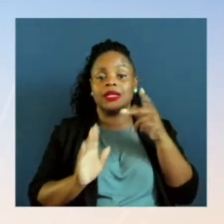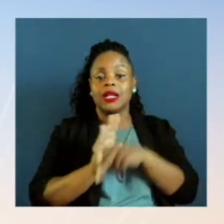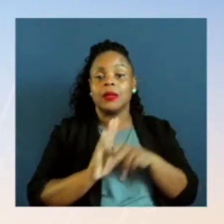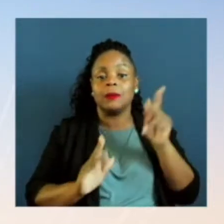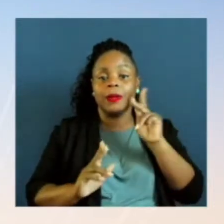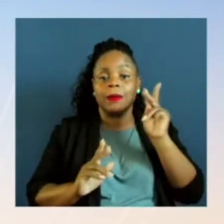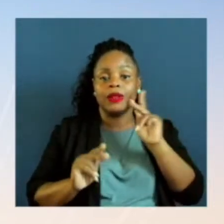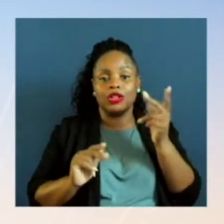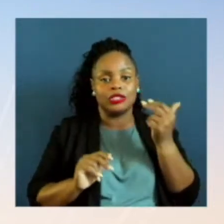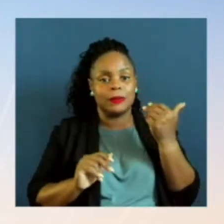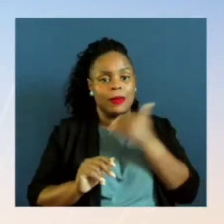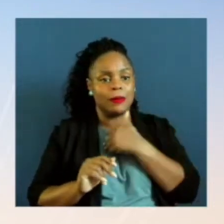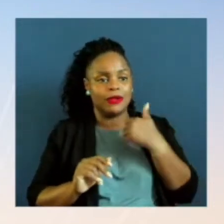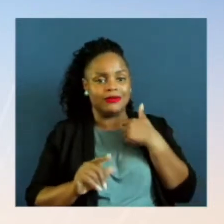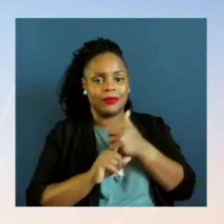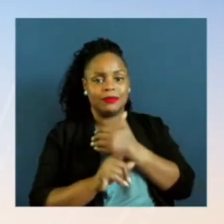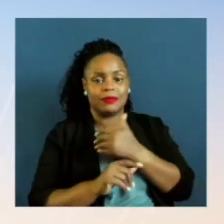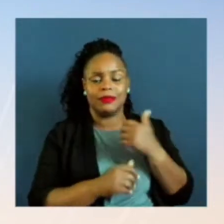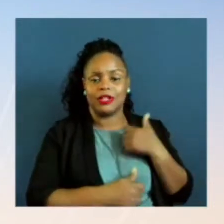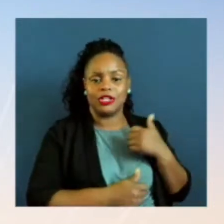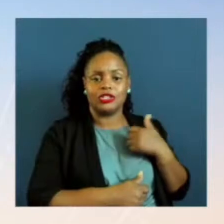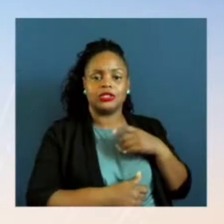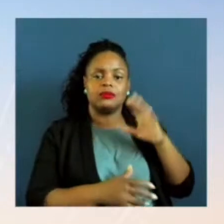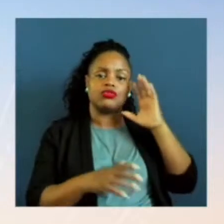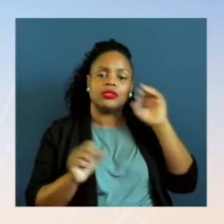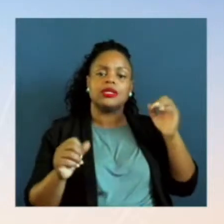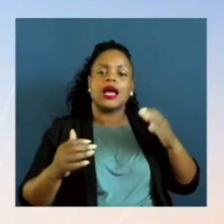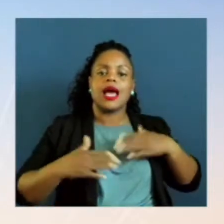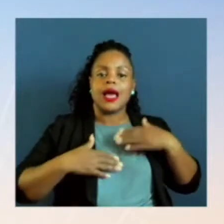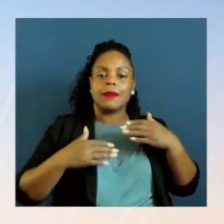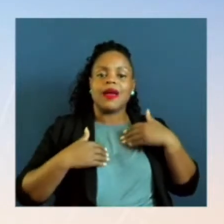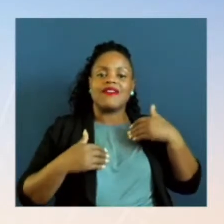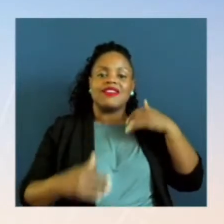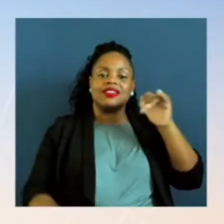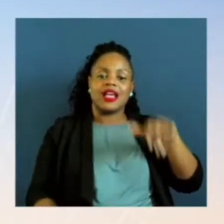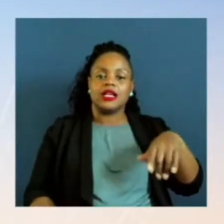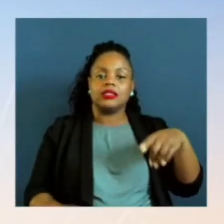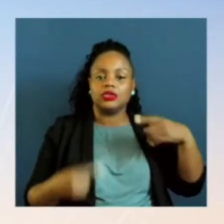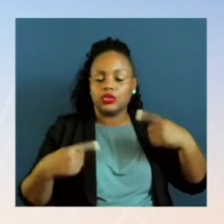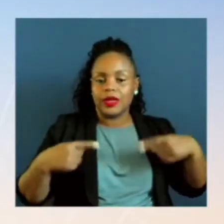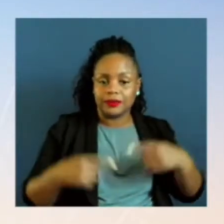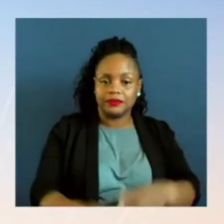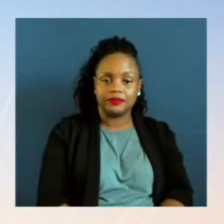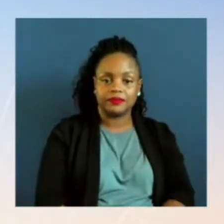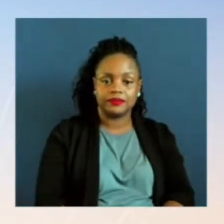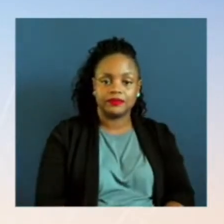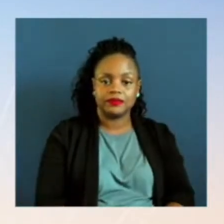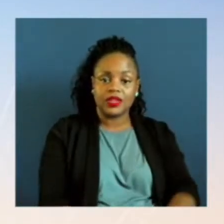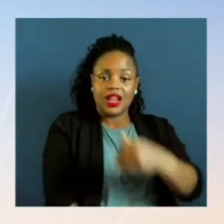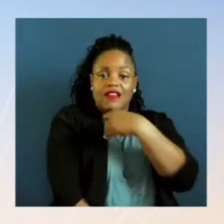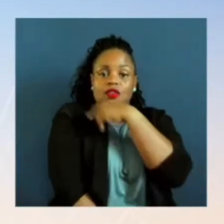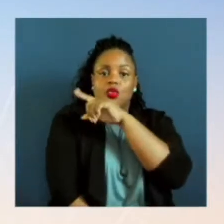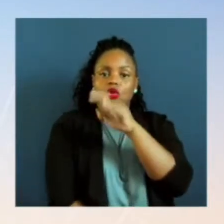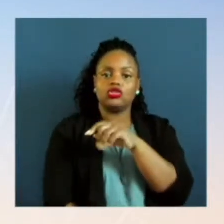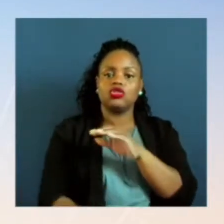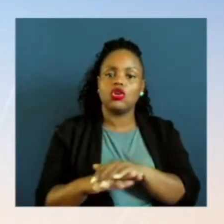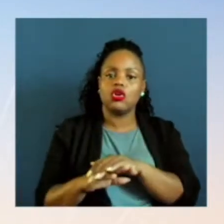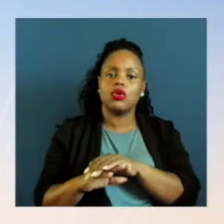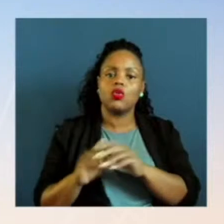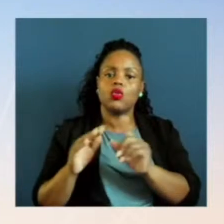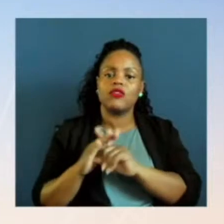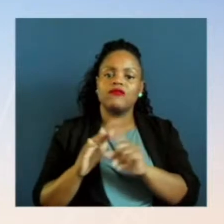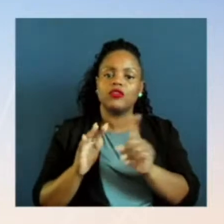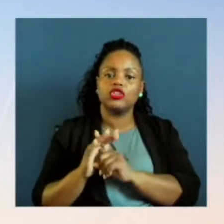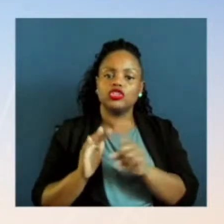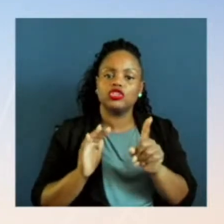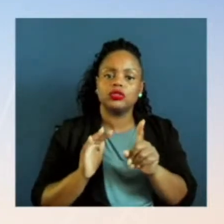to have that debate. Go ahead. Can I ask another question on refugees? Thank you. Some groups are anticipating about